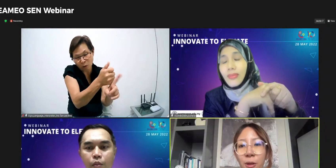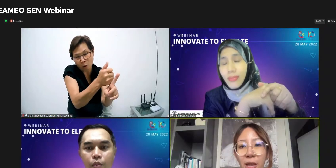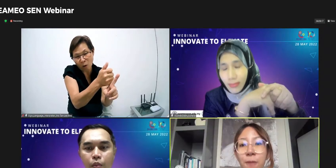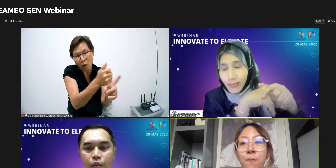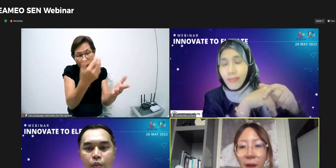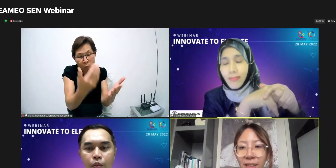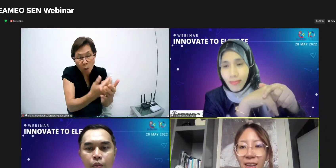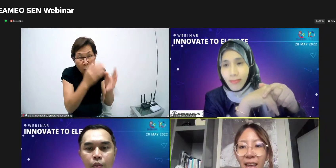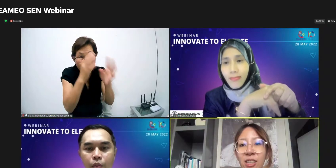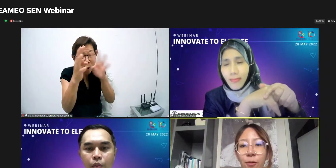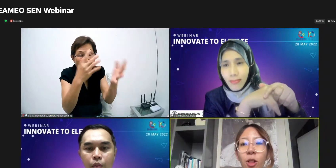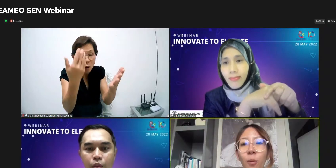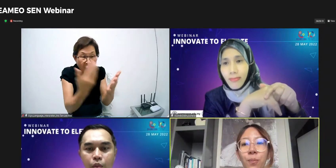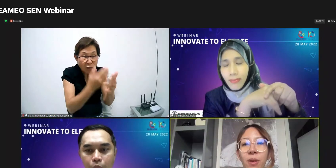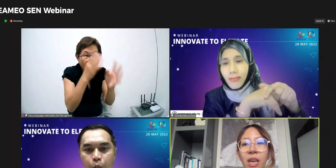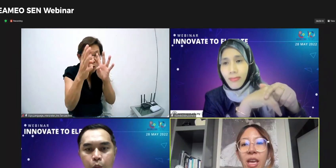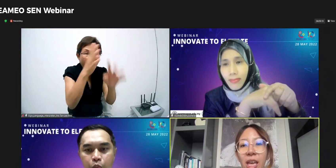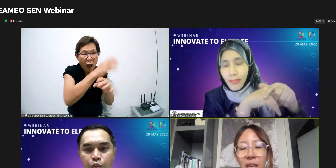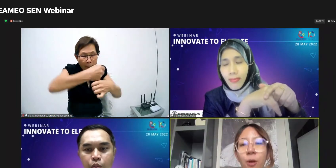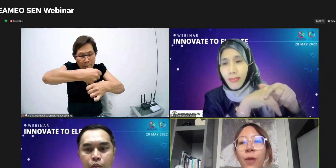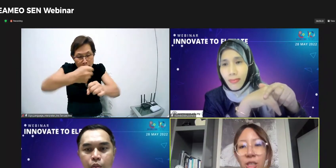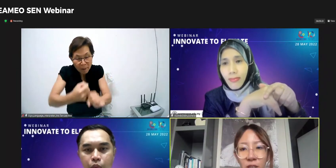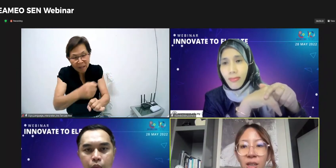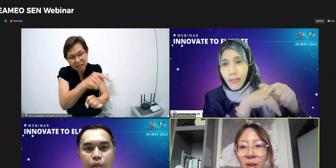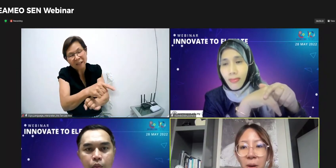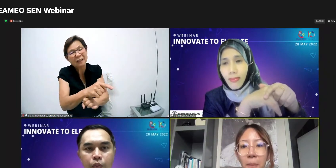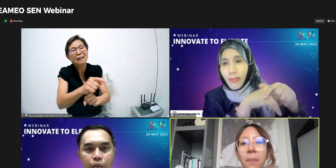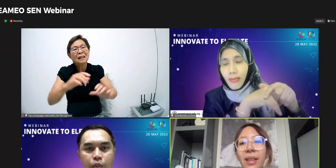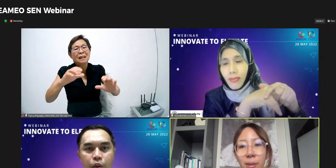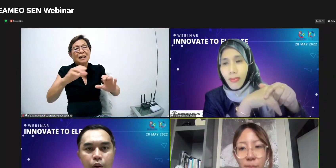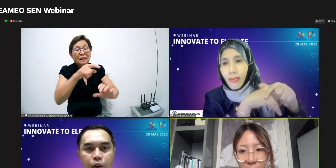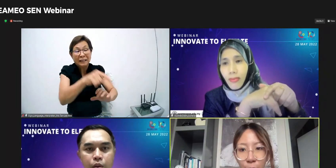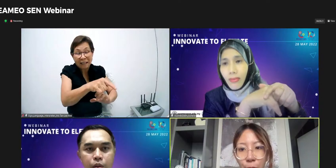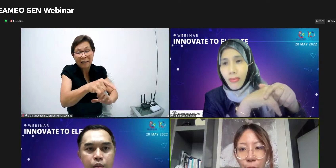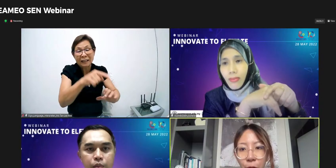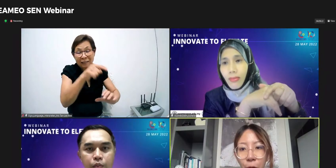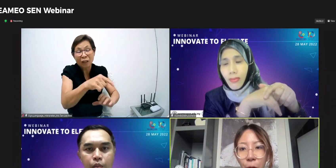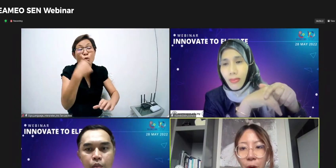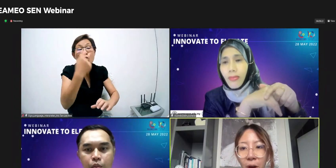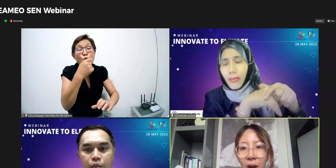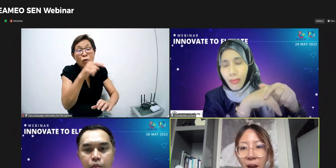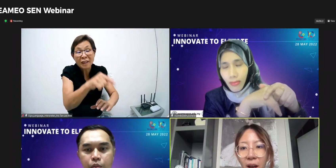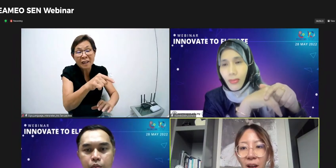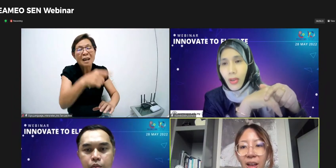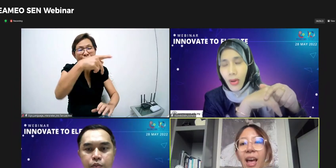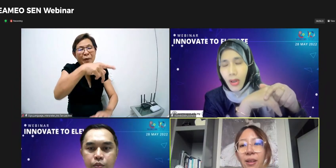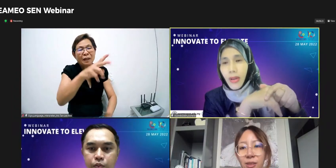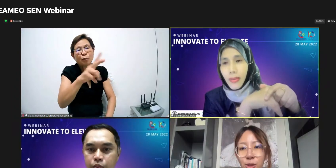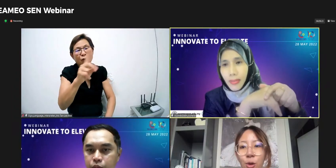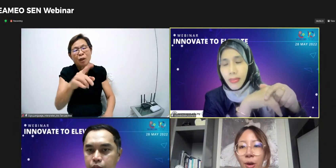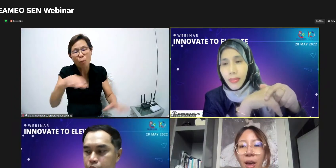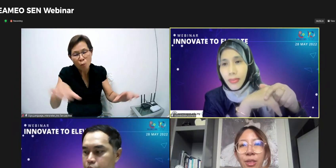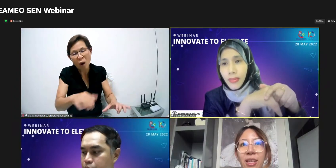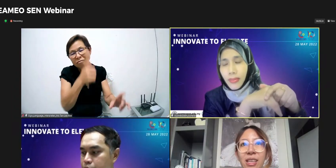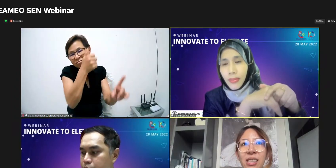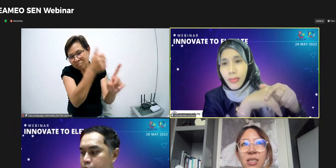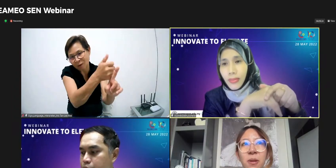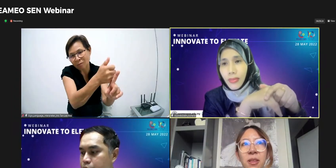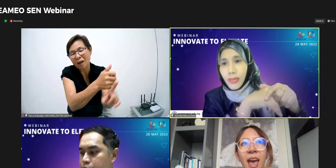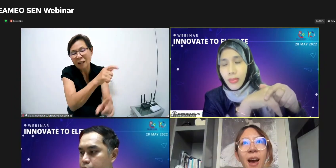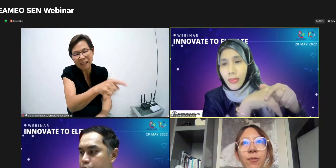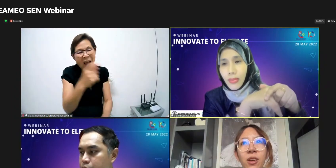who invent and develop innovator by themselves. Right. So I